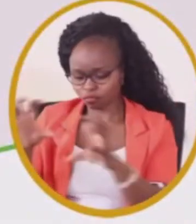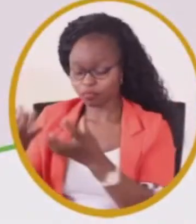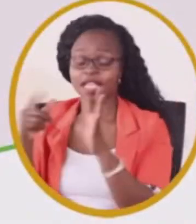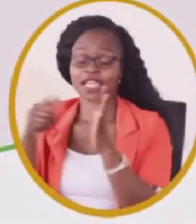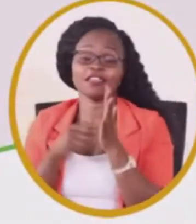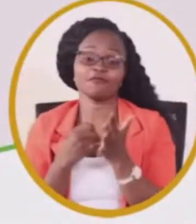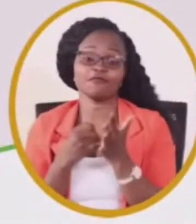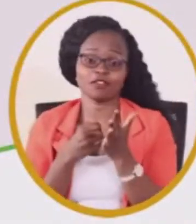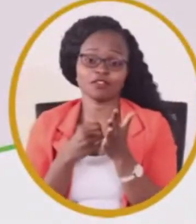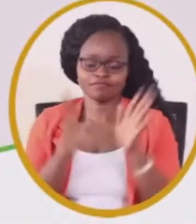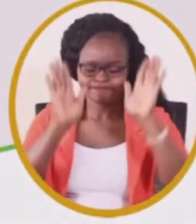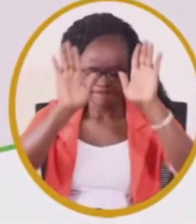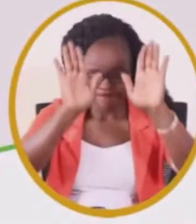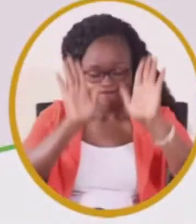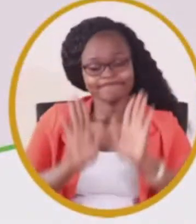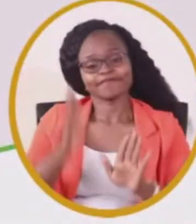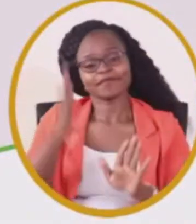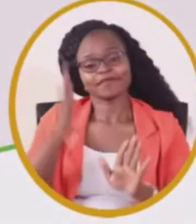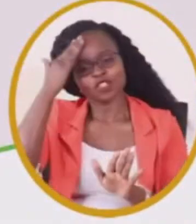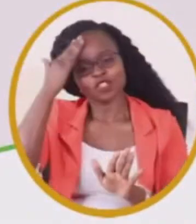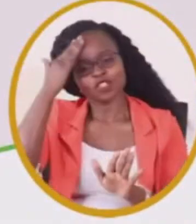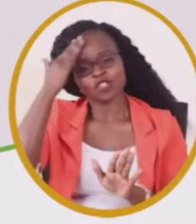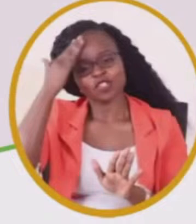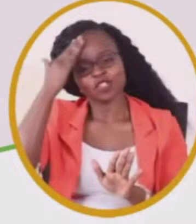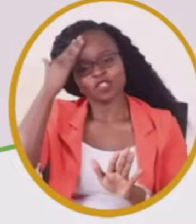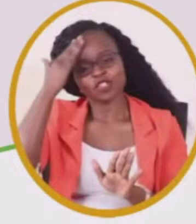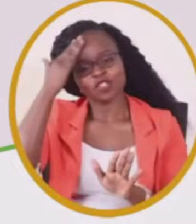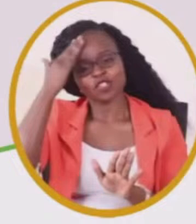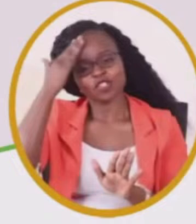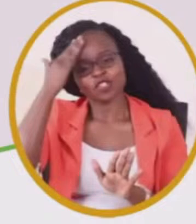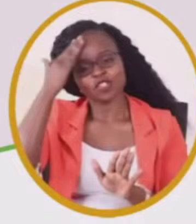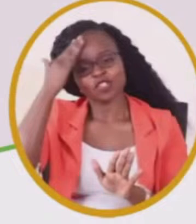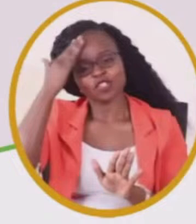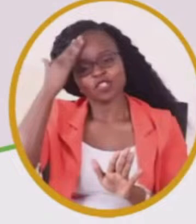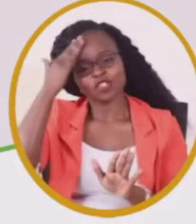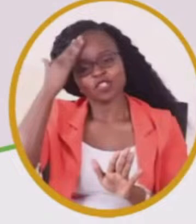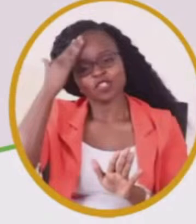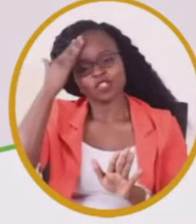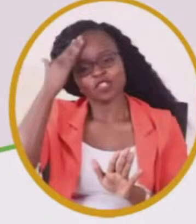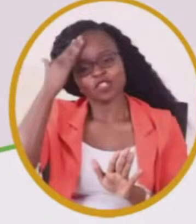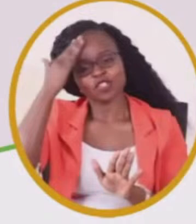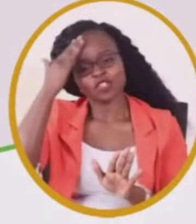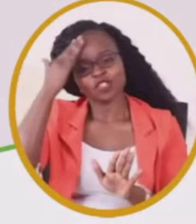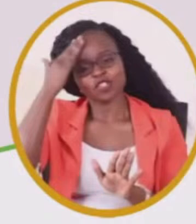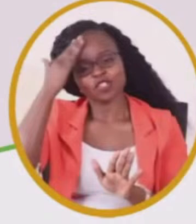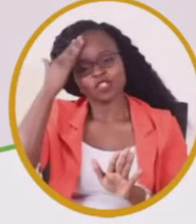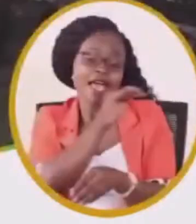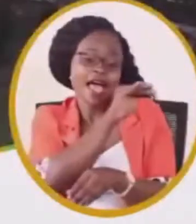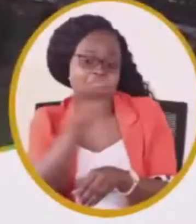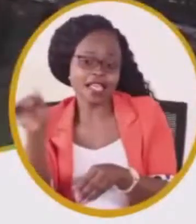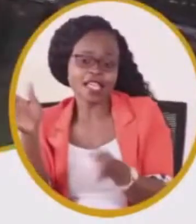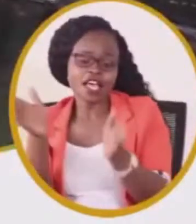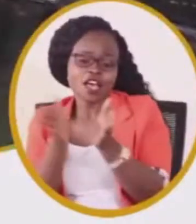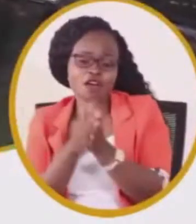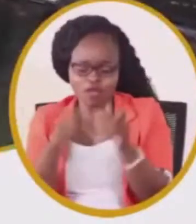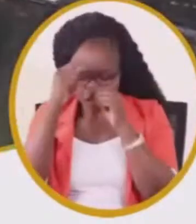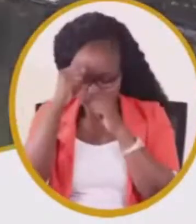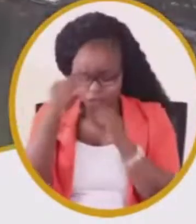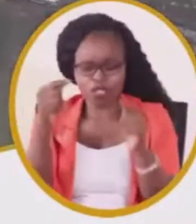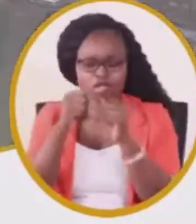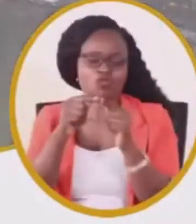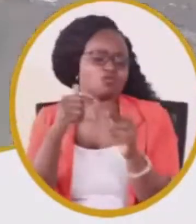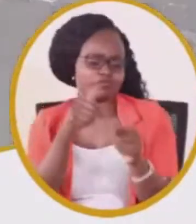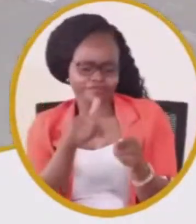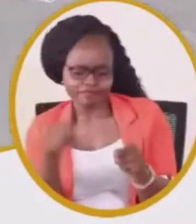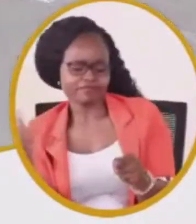involved. It is important to note that where parties submit a confidentiality request with respect to any of our core